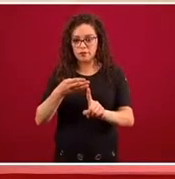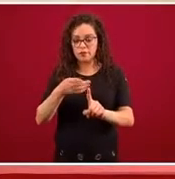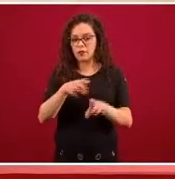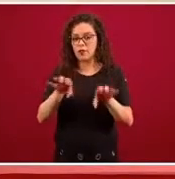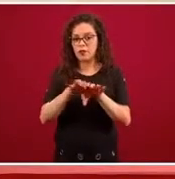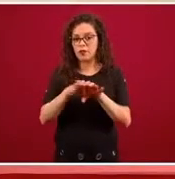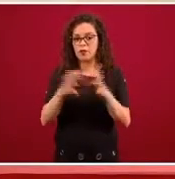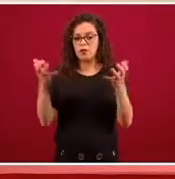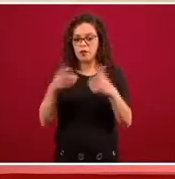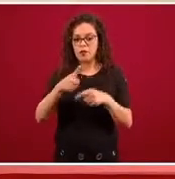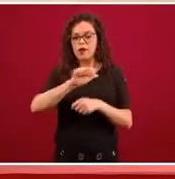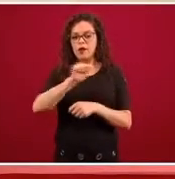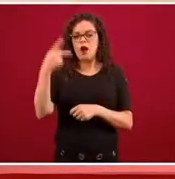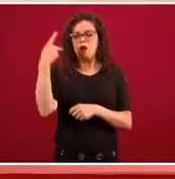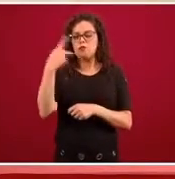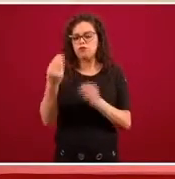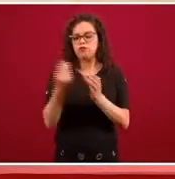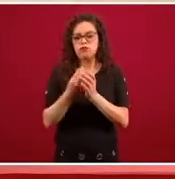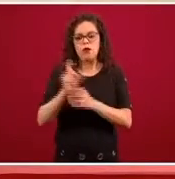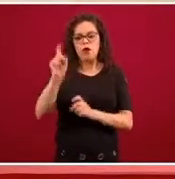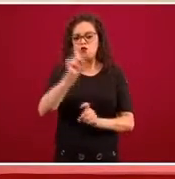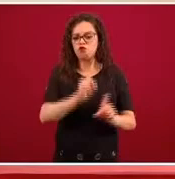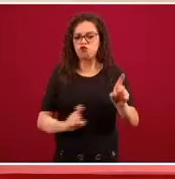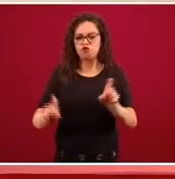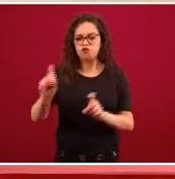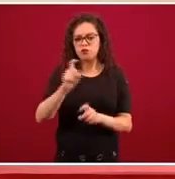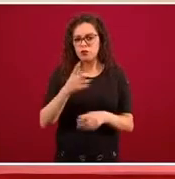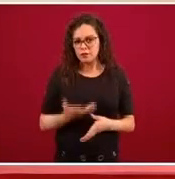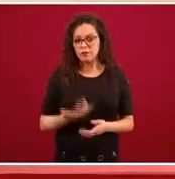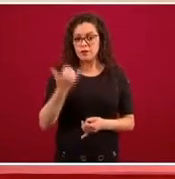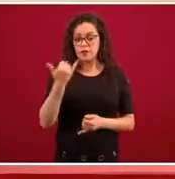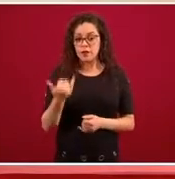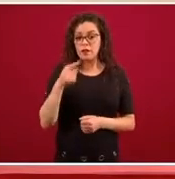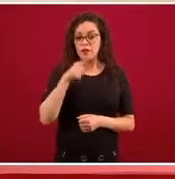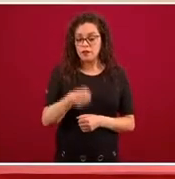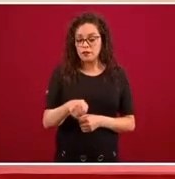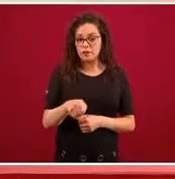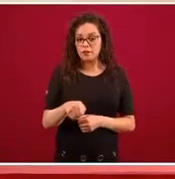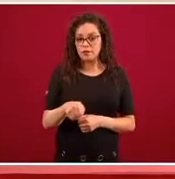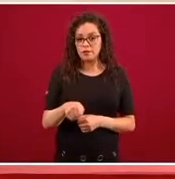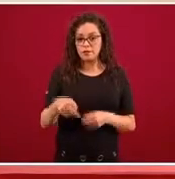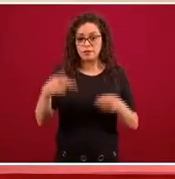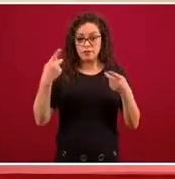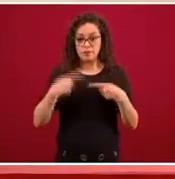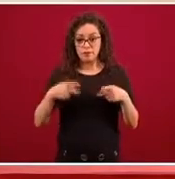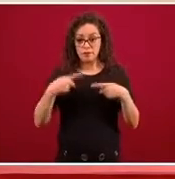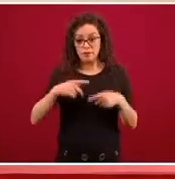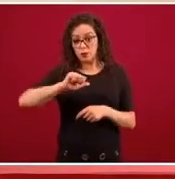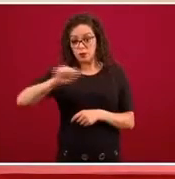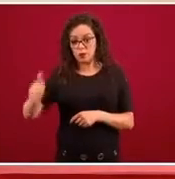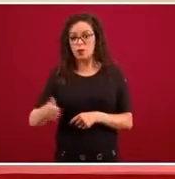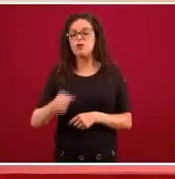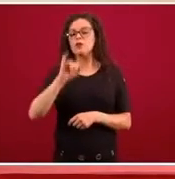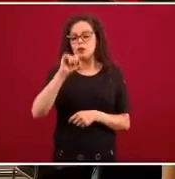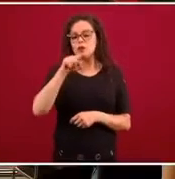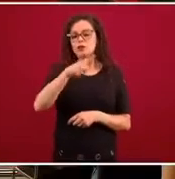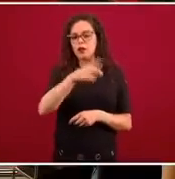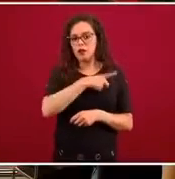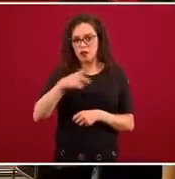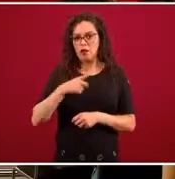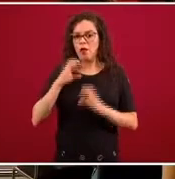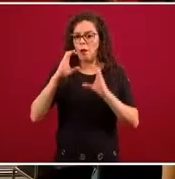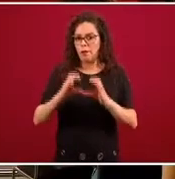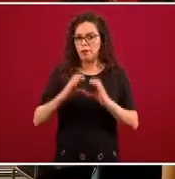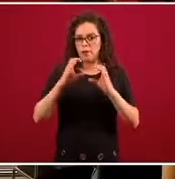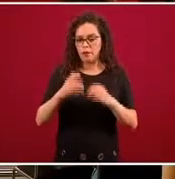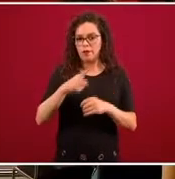in direct processes that have to do with that are directly dealing with these